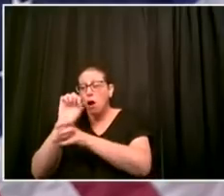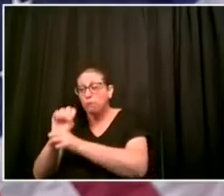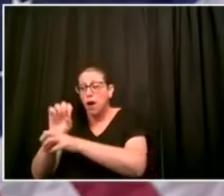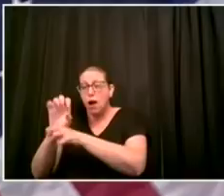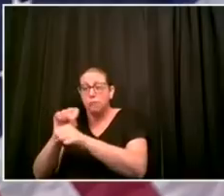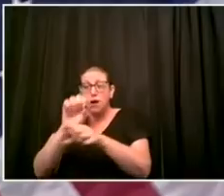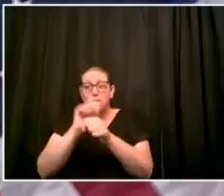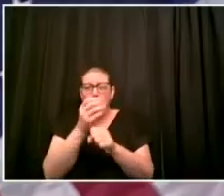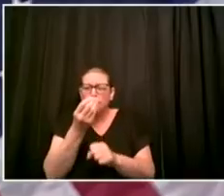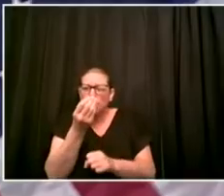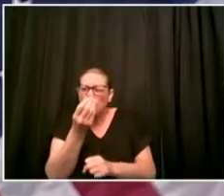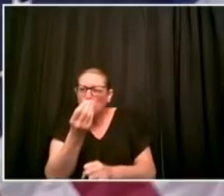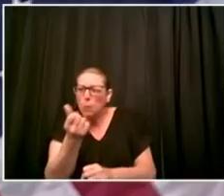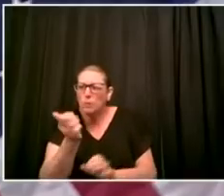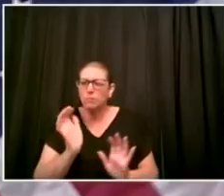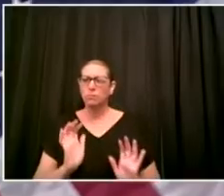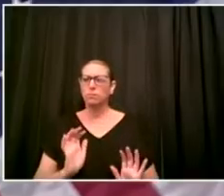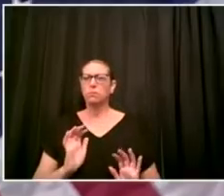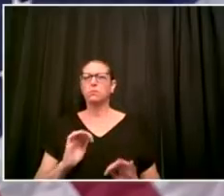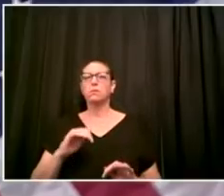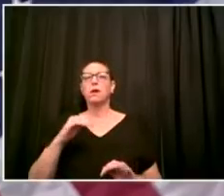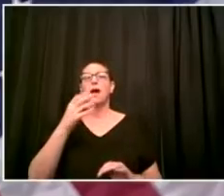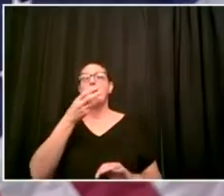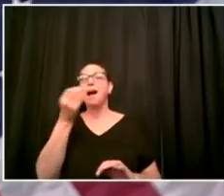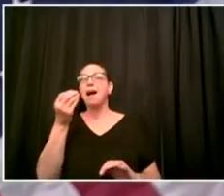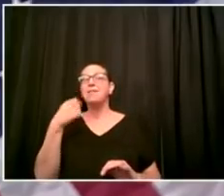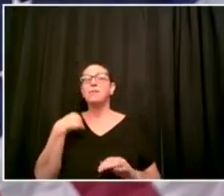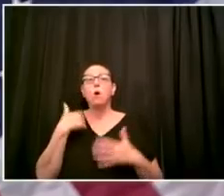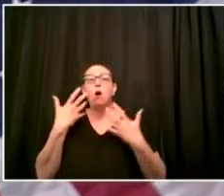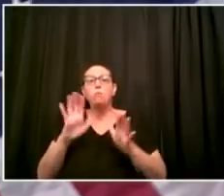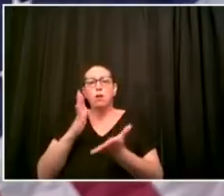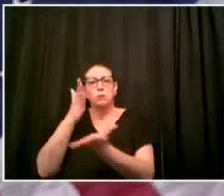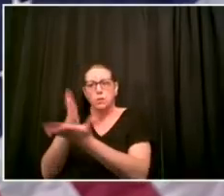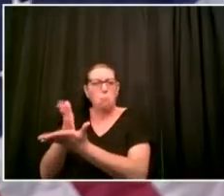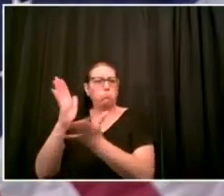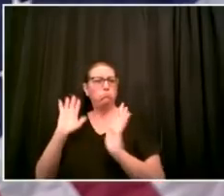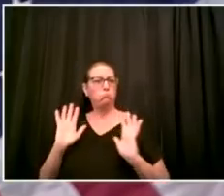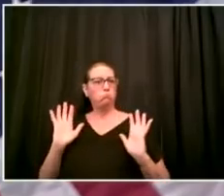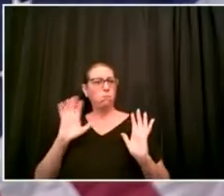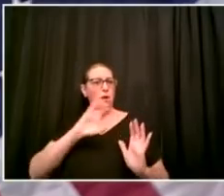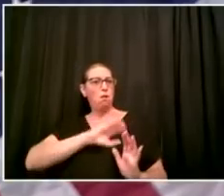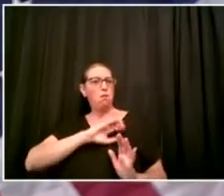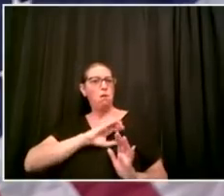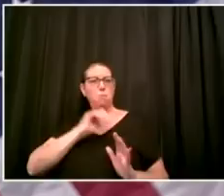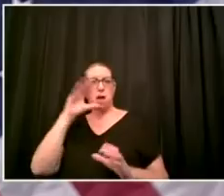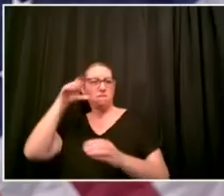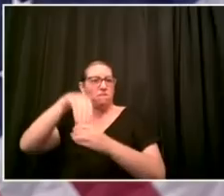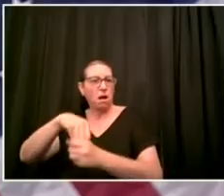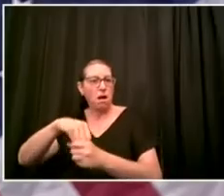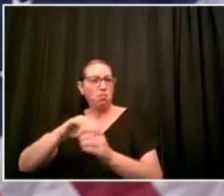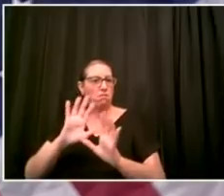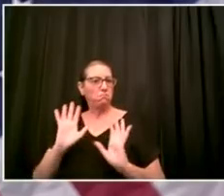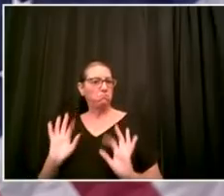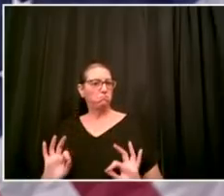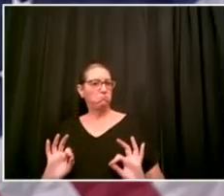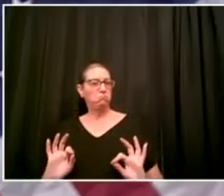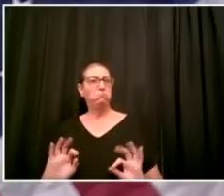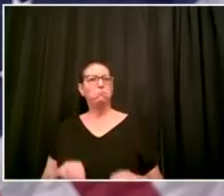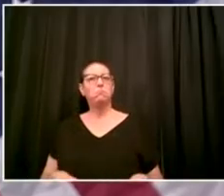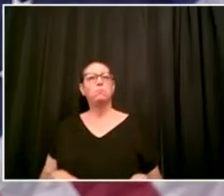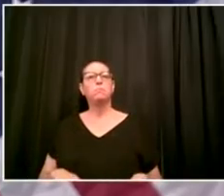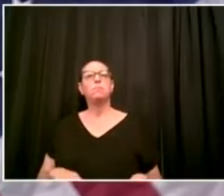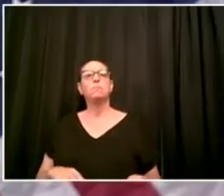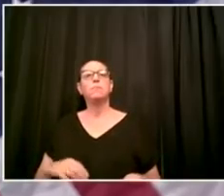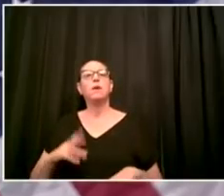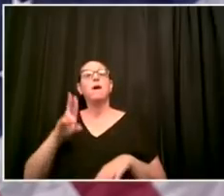ended. But we're always ready to take a look back if it helps us do our job better going forward. We're just not